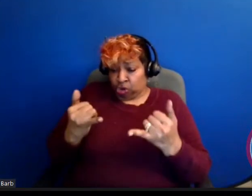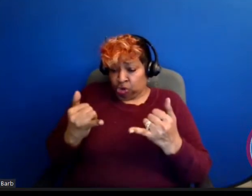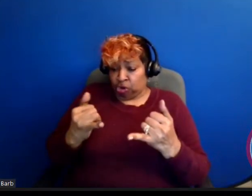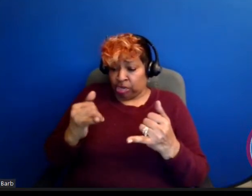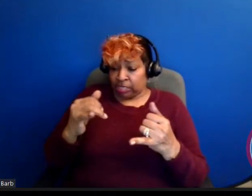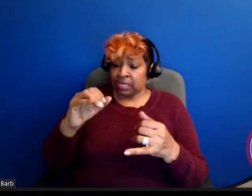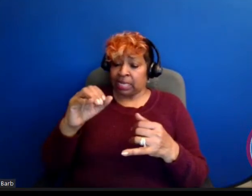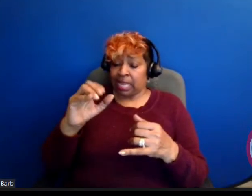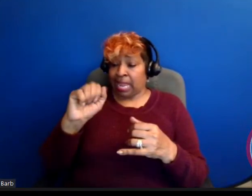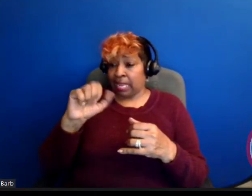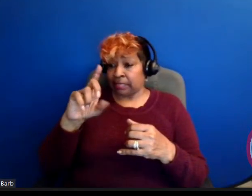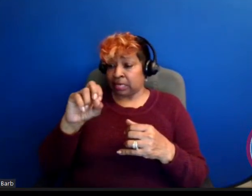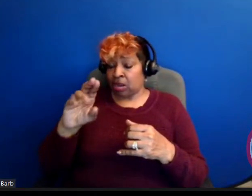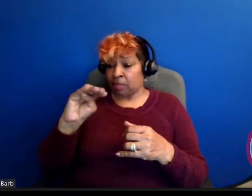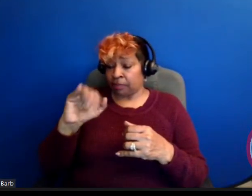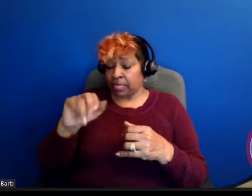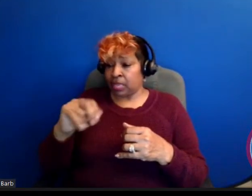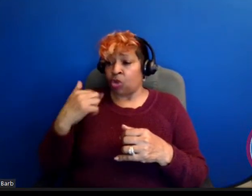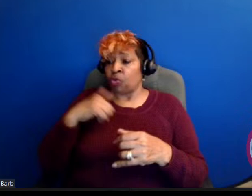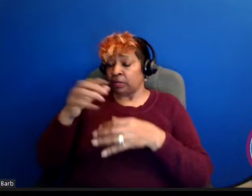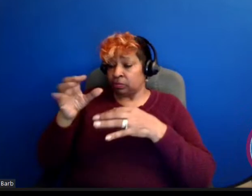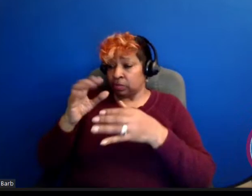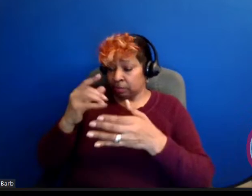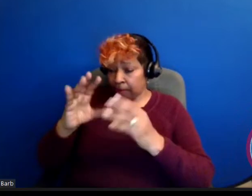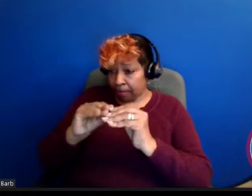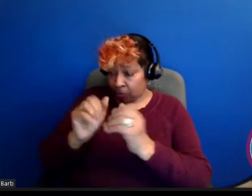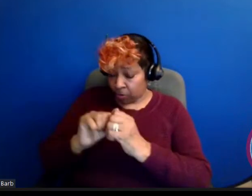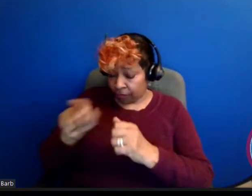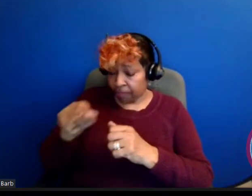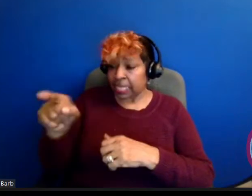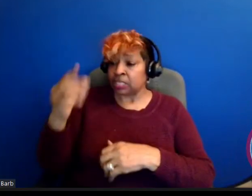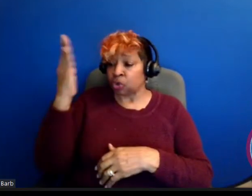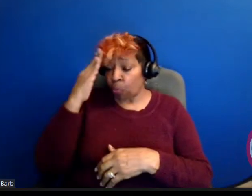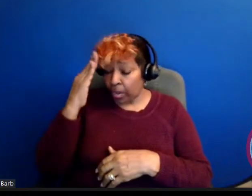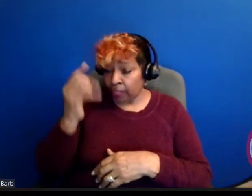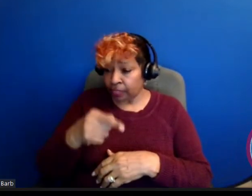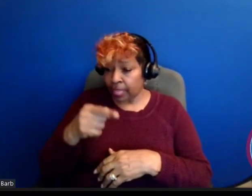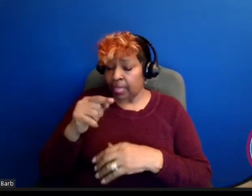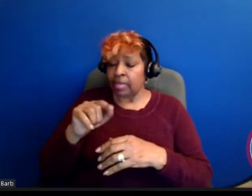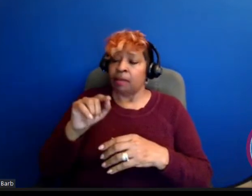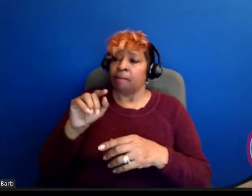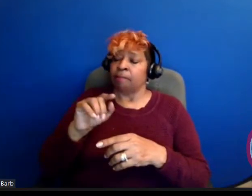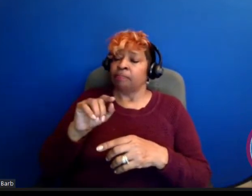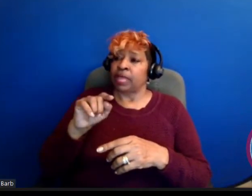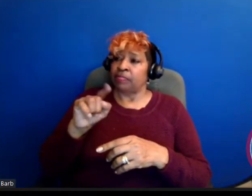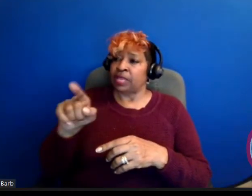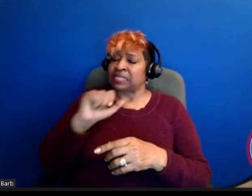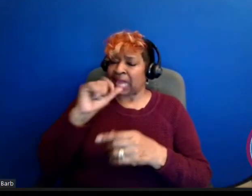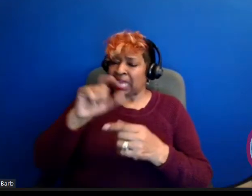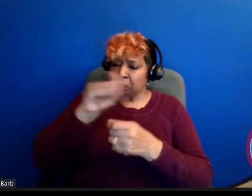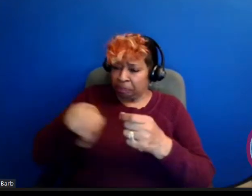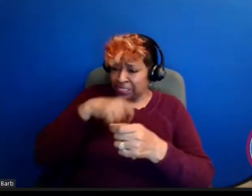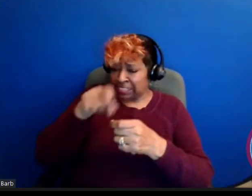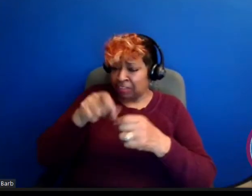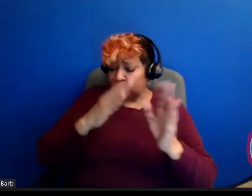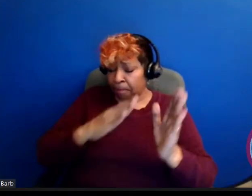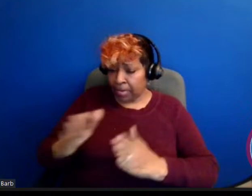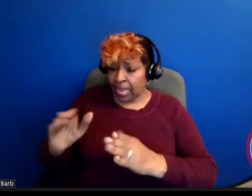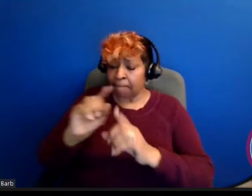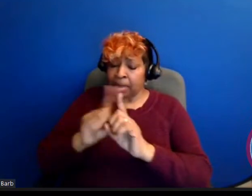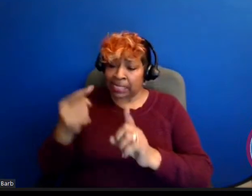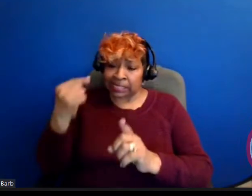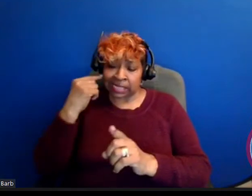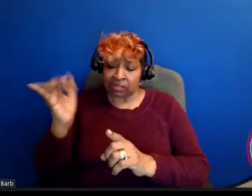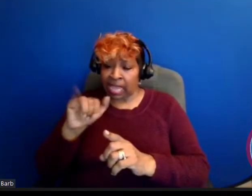and he's been briefed on that and is aware of it. There's not a specific plan, but it certainly sounds like